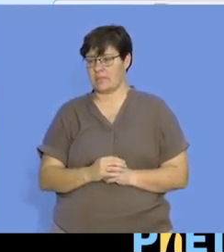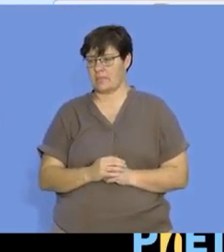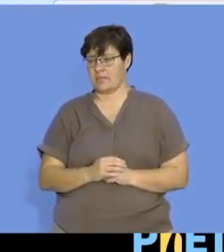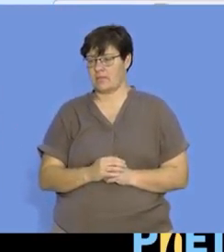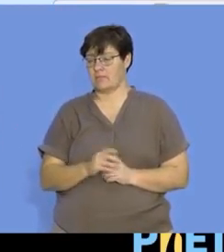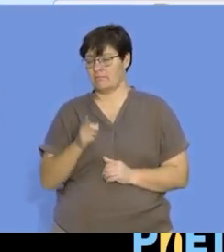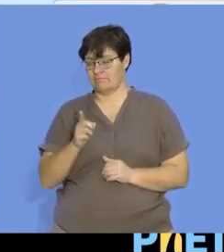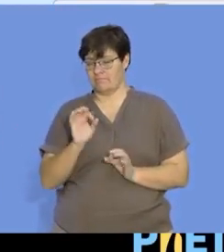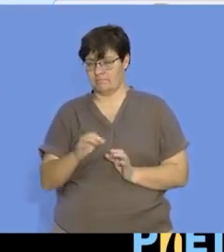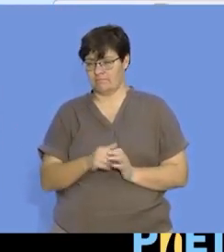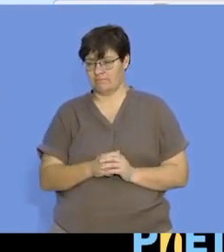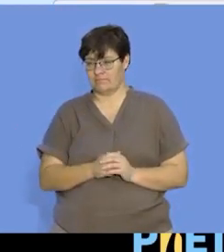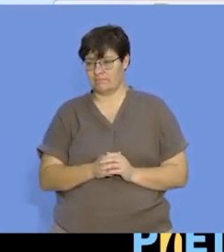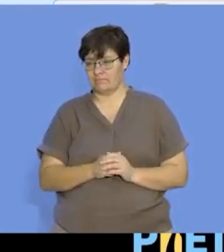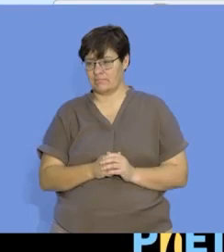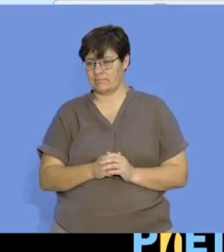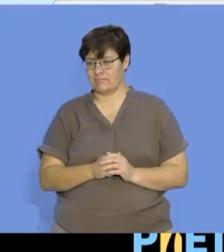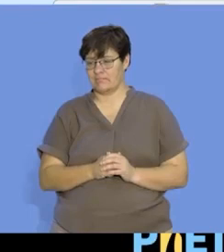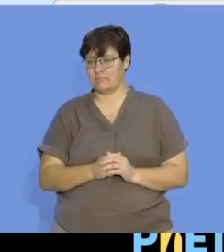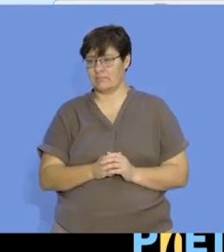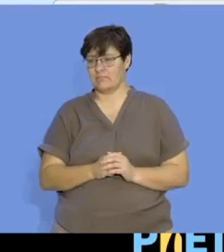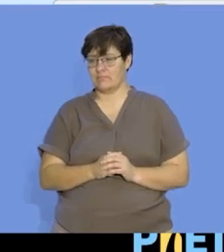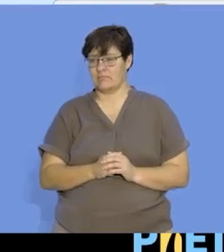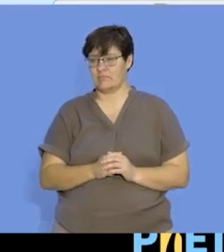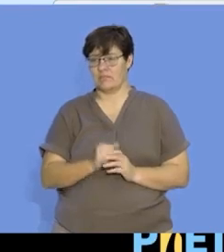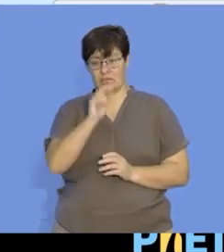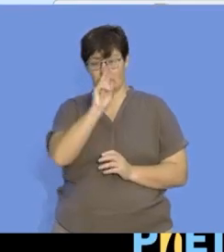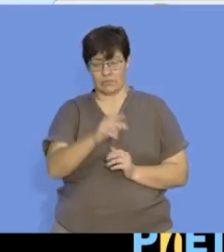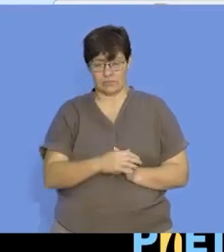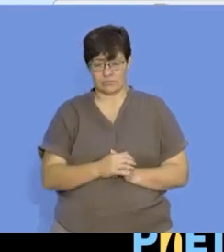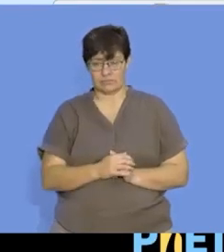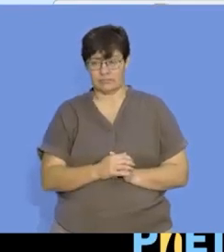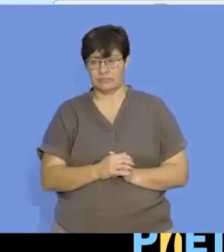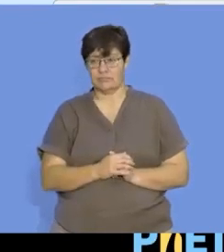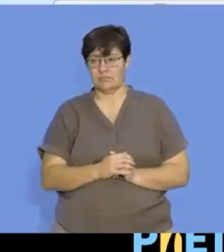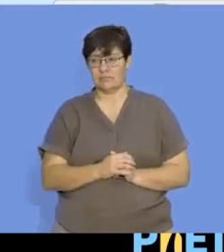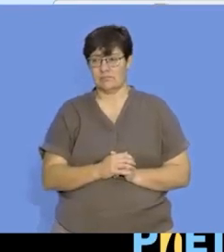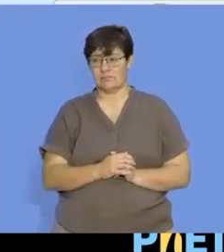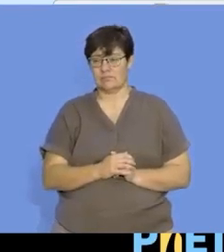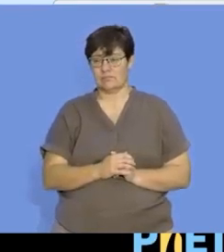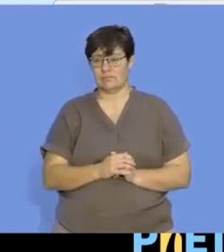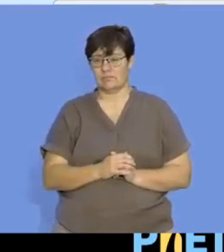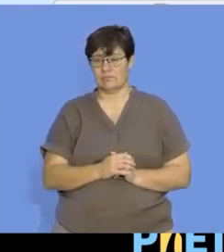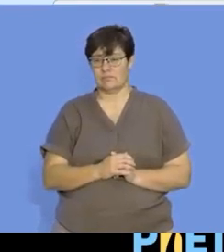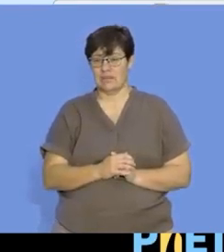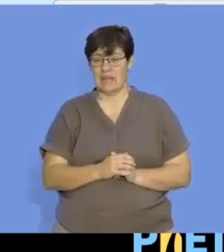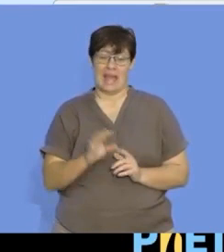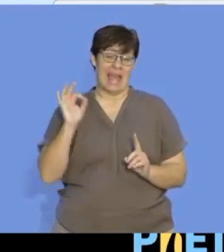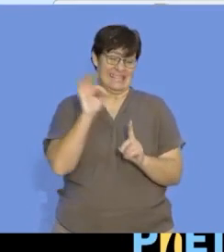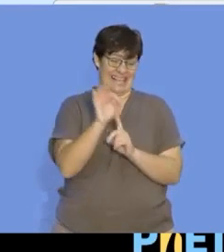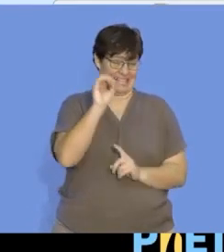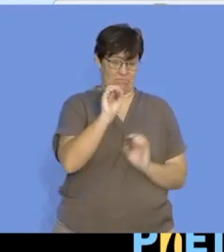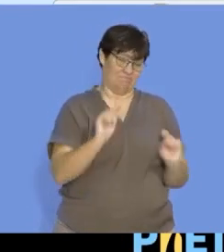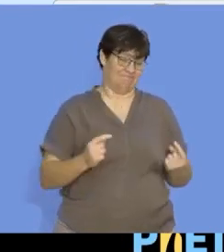There we go. Oopsie. Look there. Now, I can't get it exactly on 0,